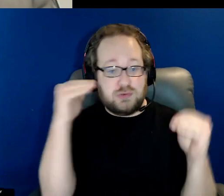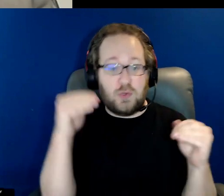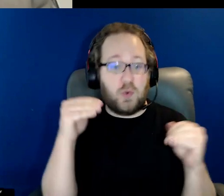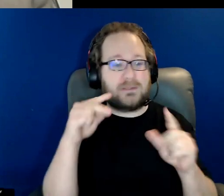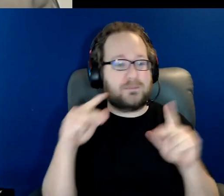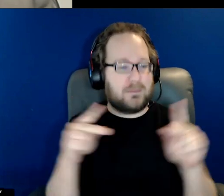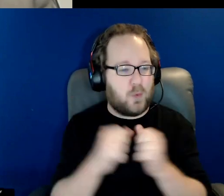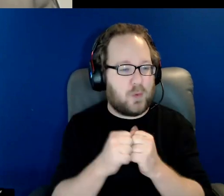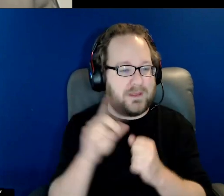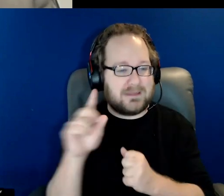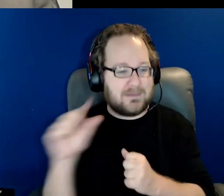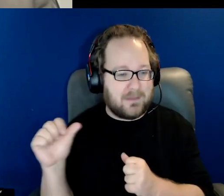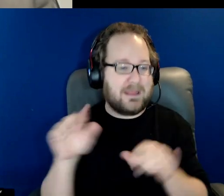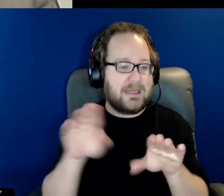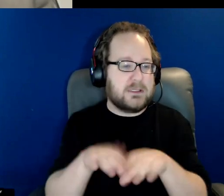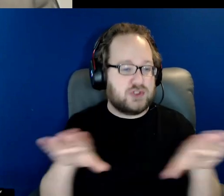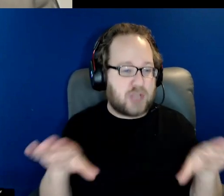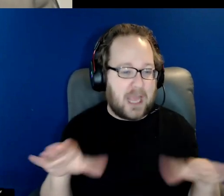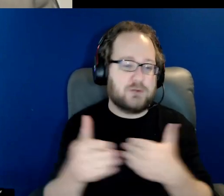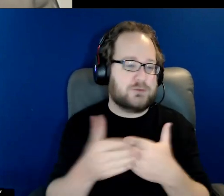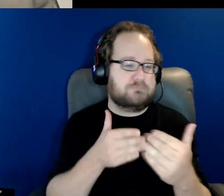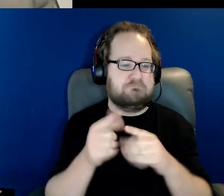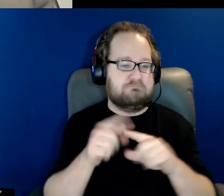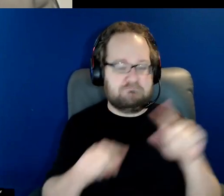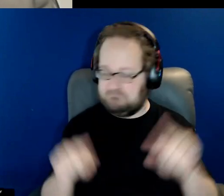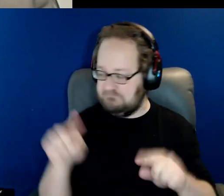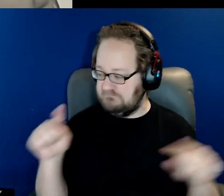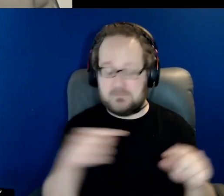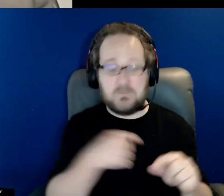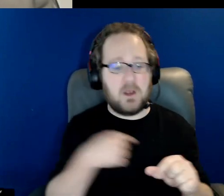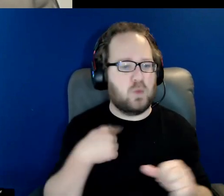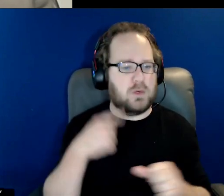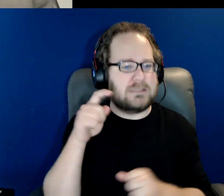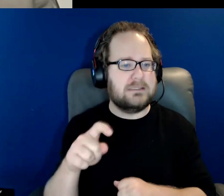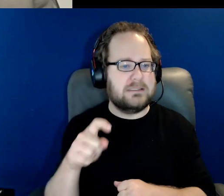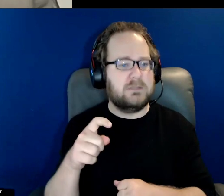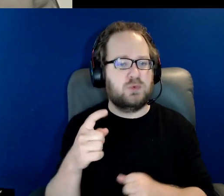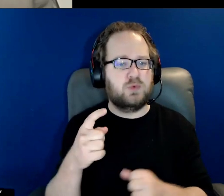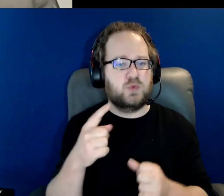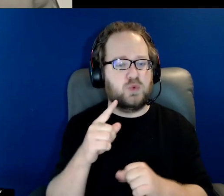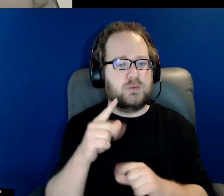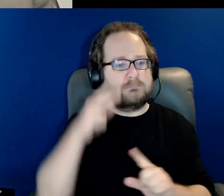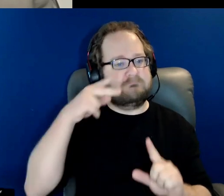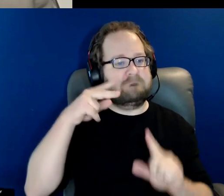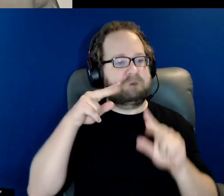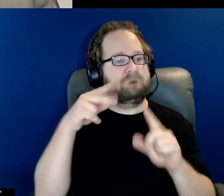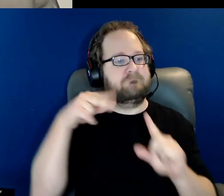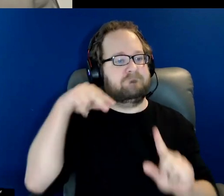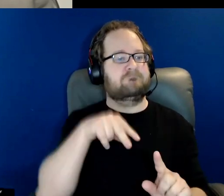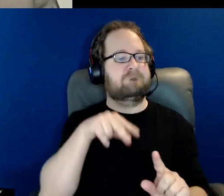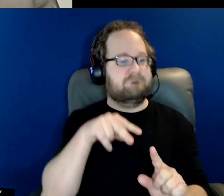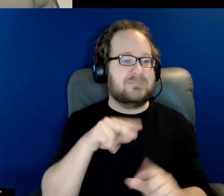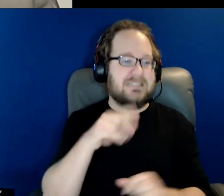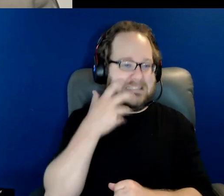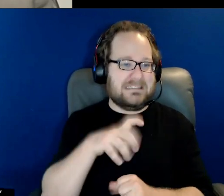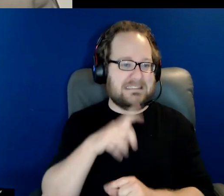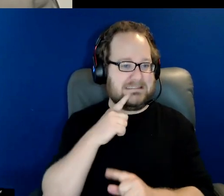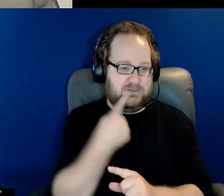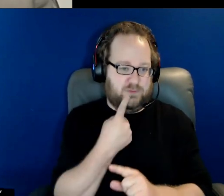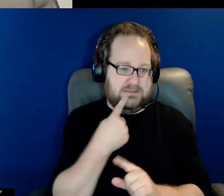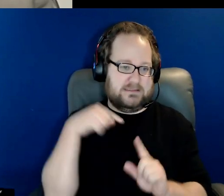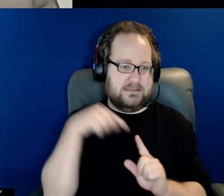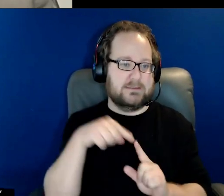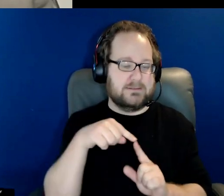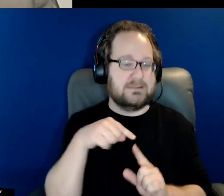disability, child, whoever it may be. And we just need to take heat seriously and not ignore the danger